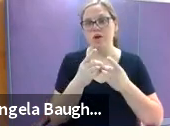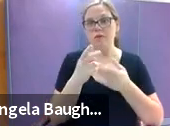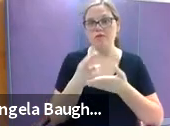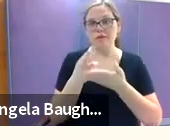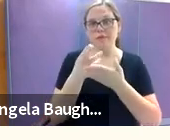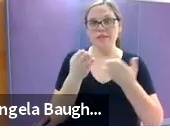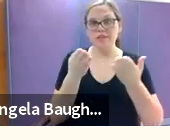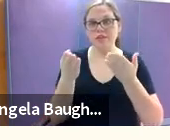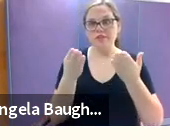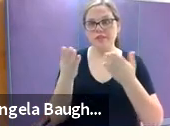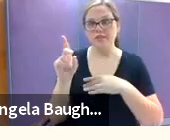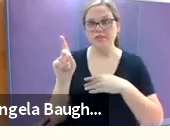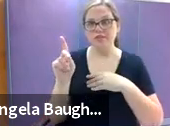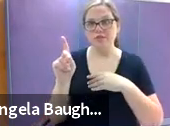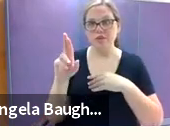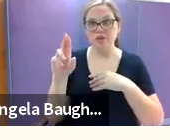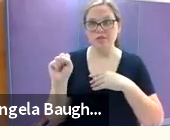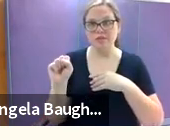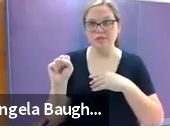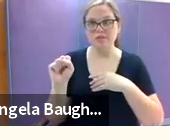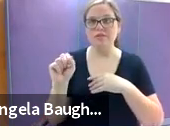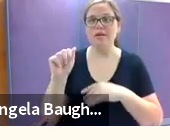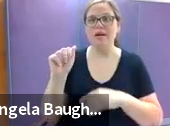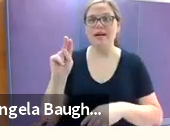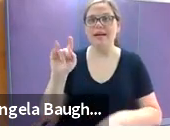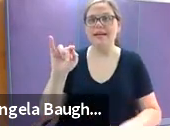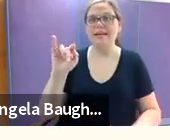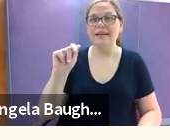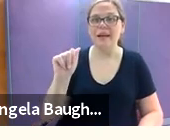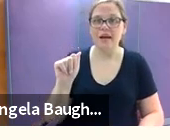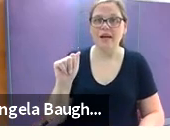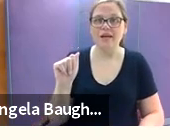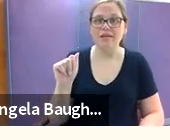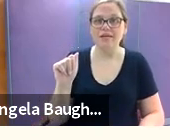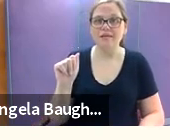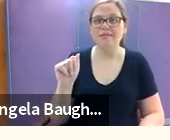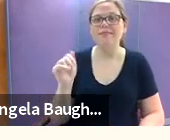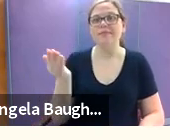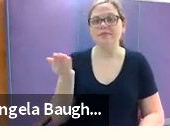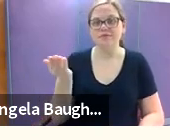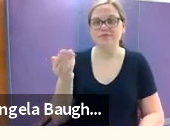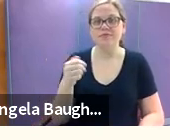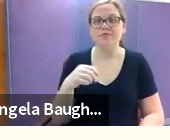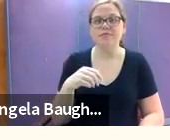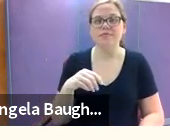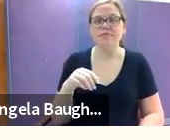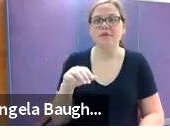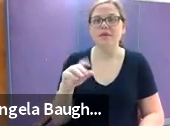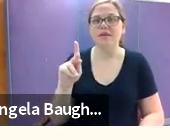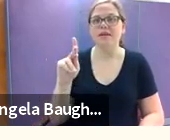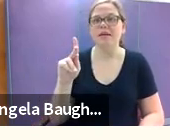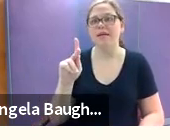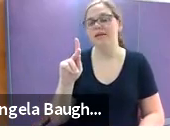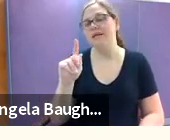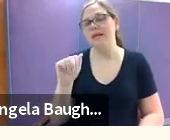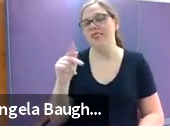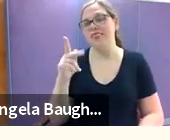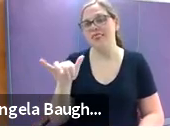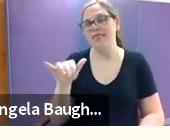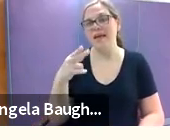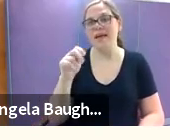Rehabilitative Services. Anita Mundy. Here. Kathy Hayfield.